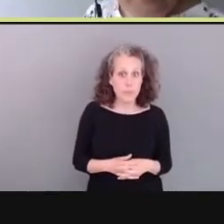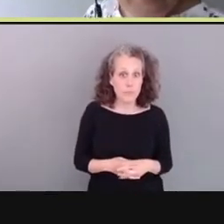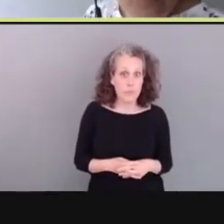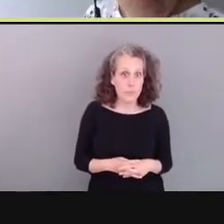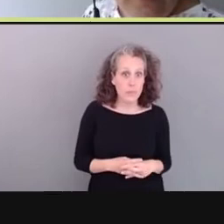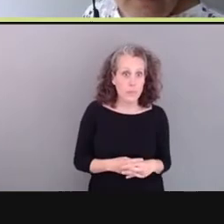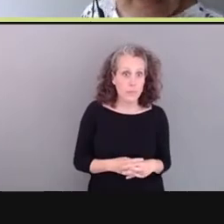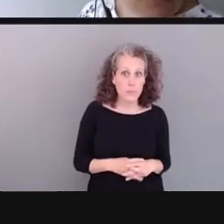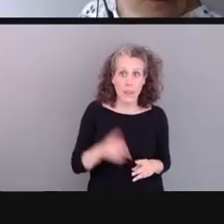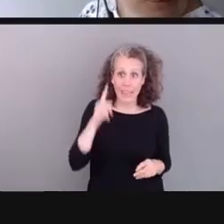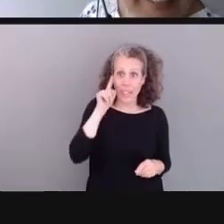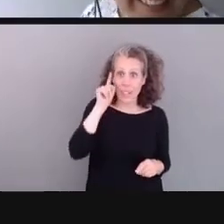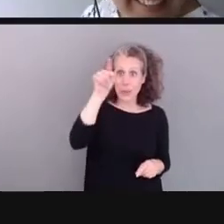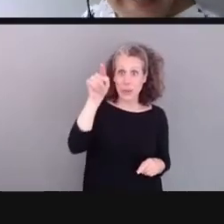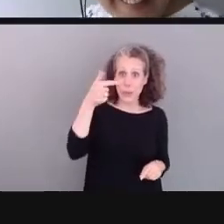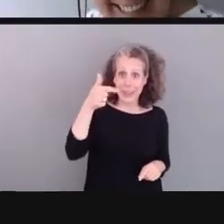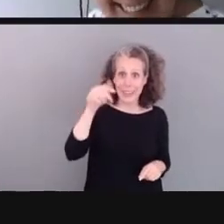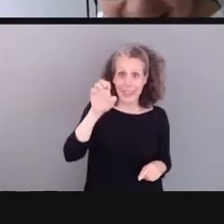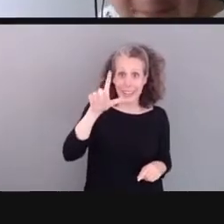you, Gaëlle. Over Yes. to you.